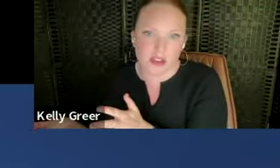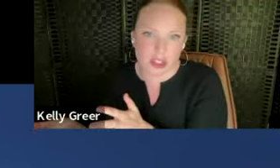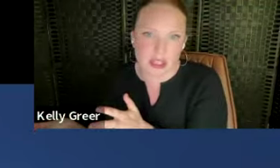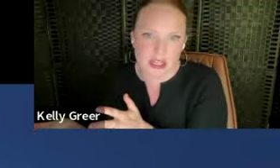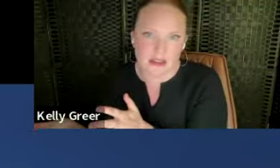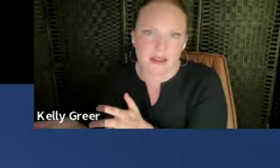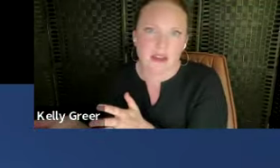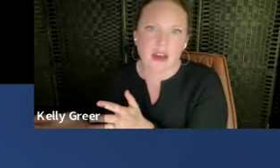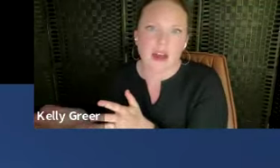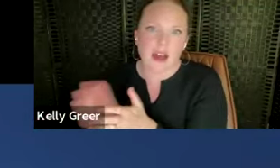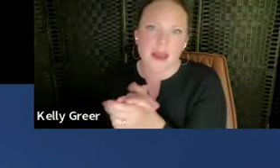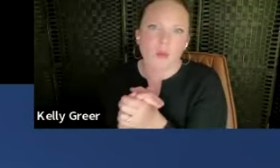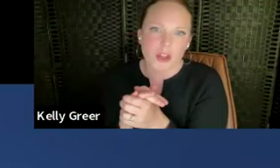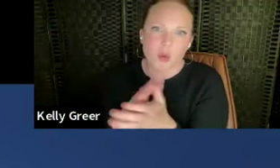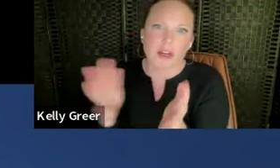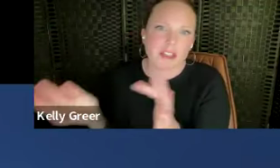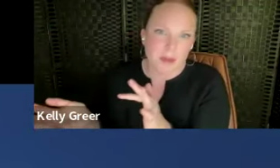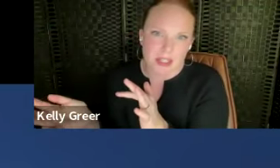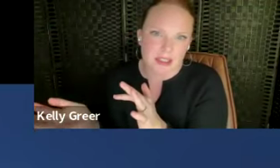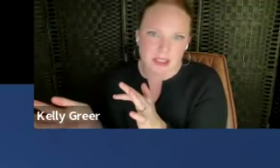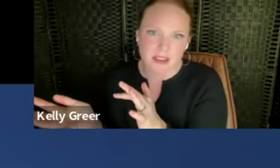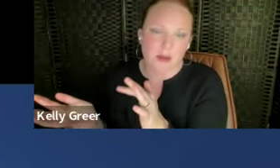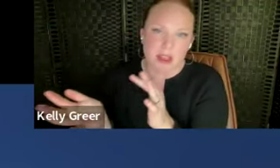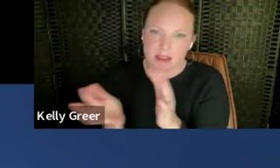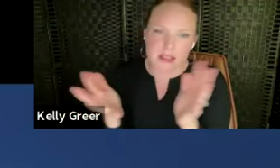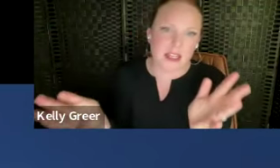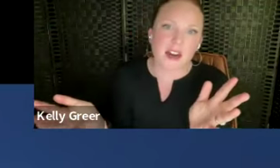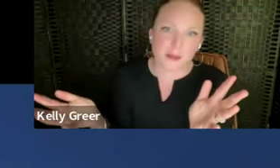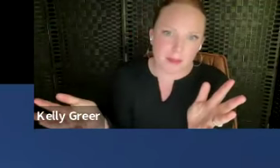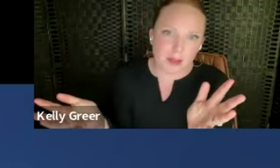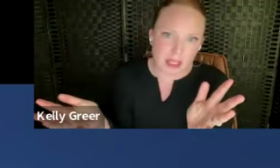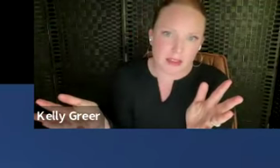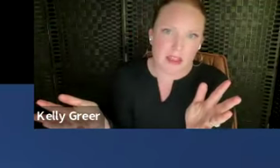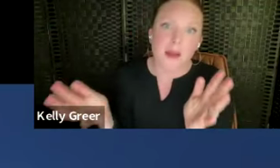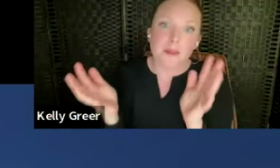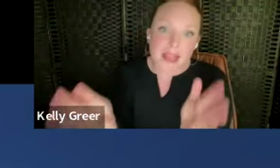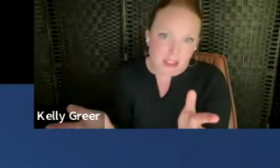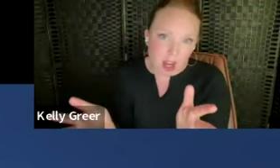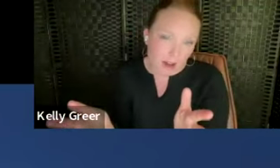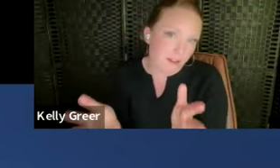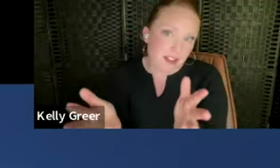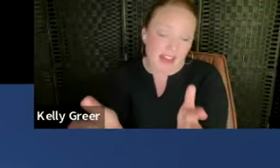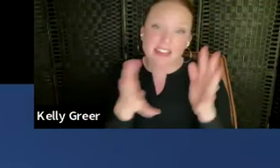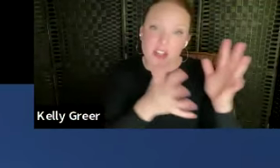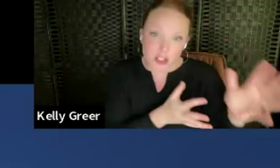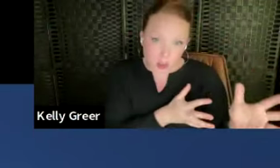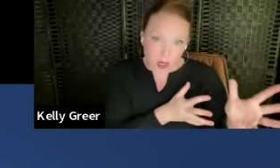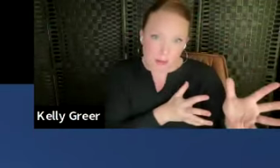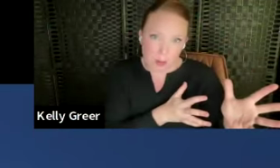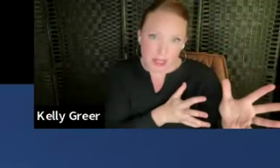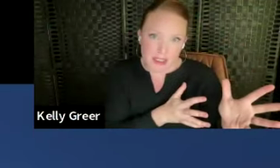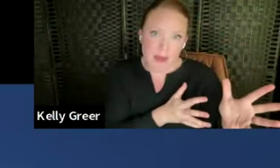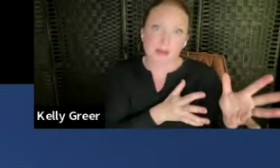accessible technology needs and what your experience is within DC government buildings. Based off of that, that's